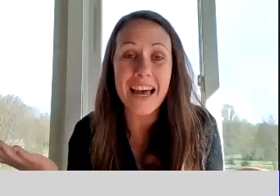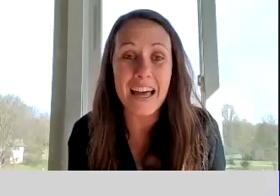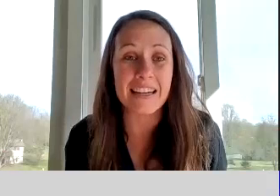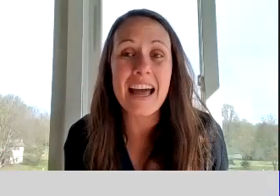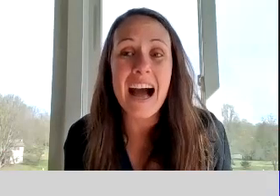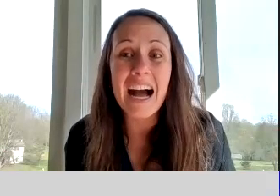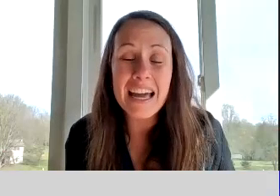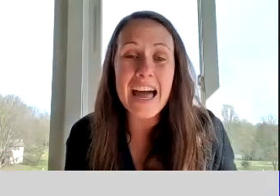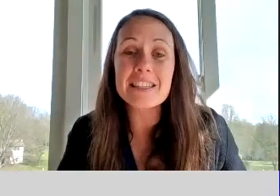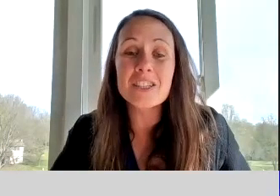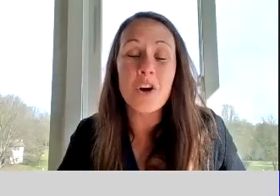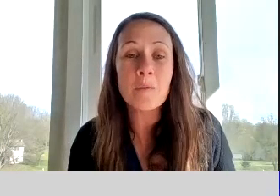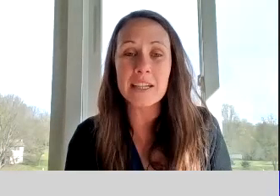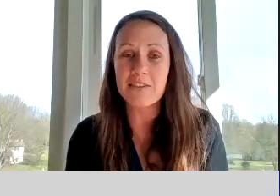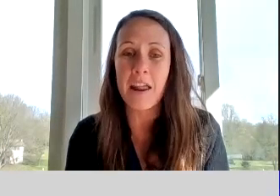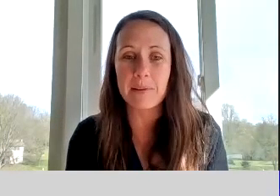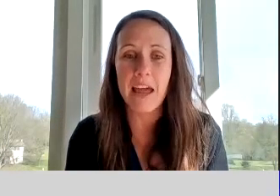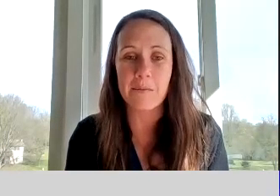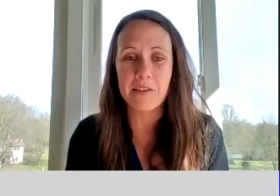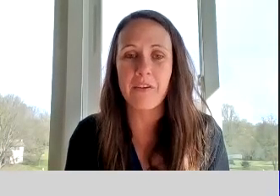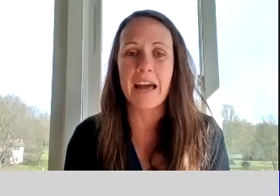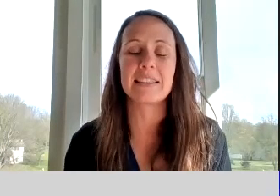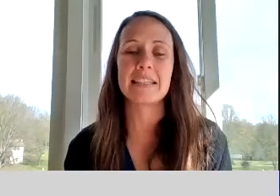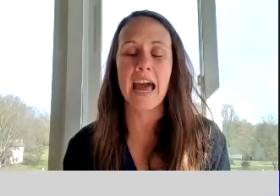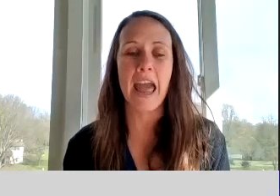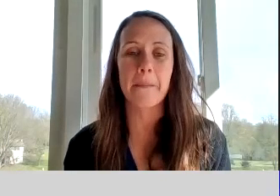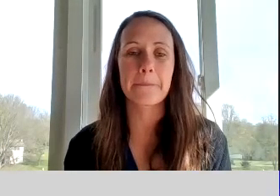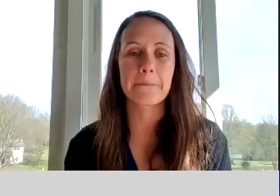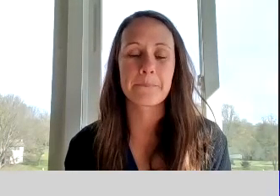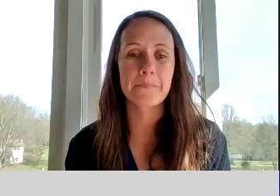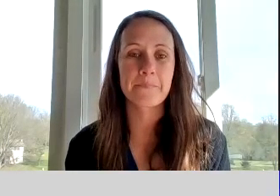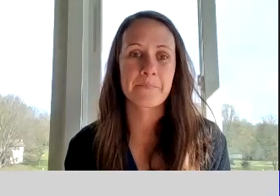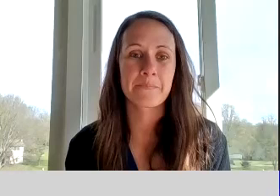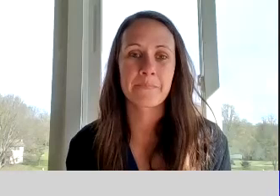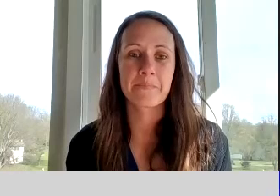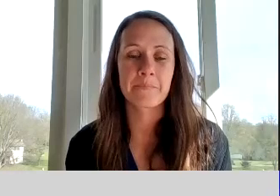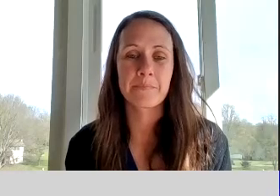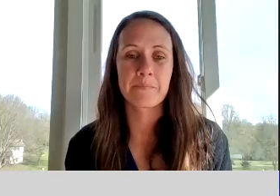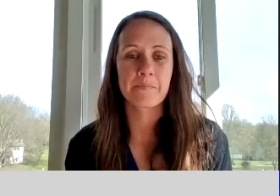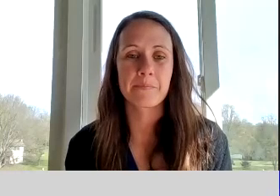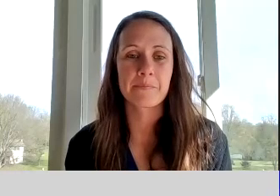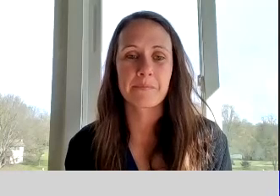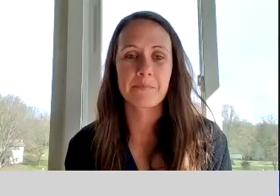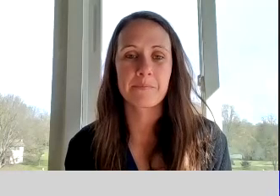all done. I had so much fun playing with you guys today.